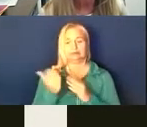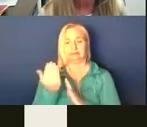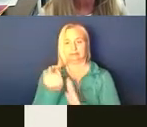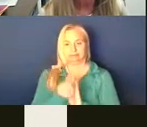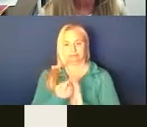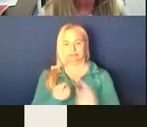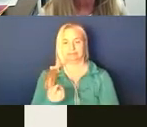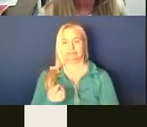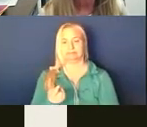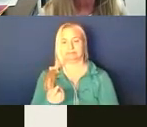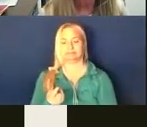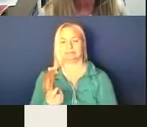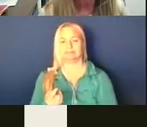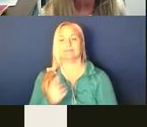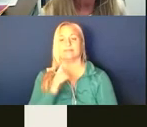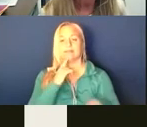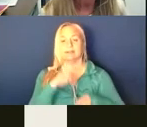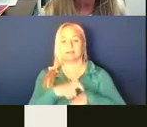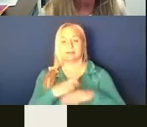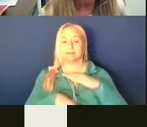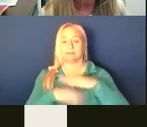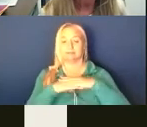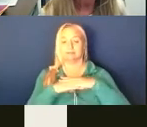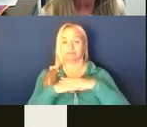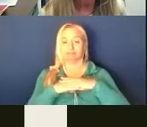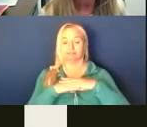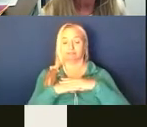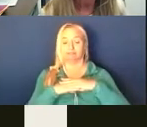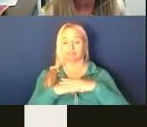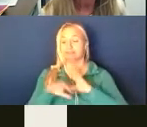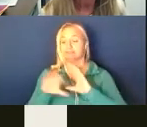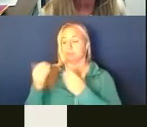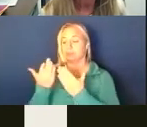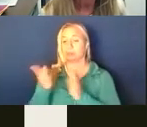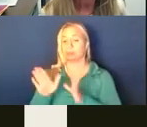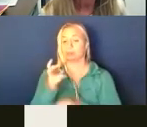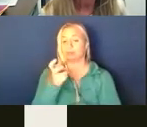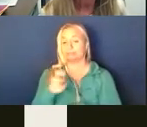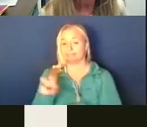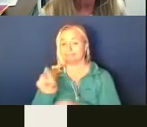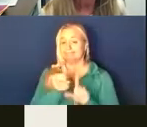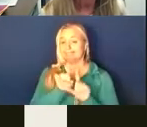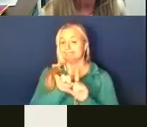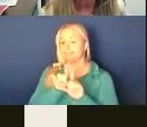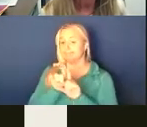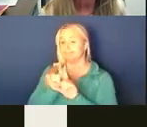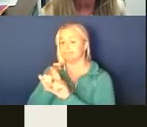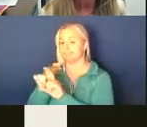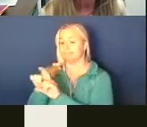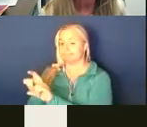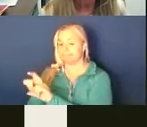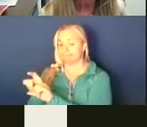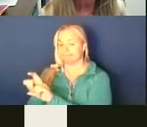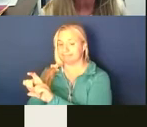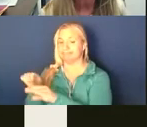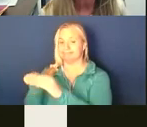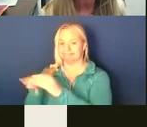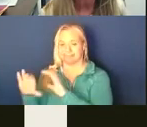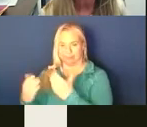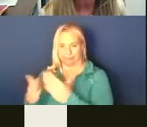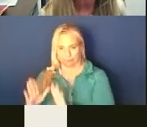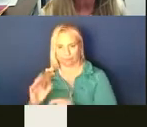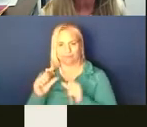would explain to them when the timer goes off, we'll transition back into the classroom and we will take the student back to their